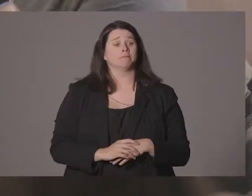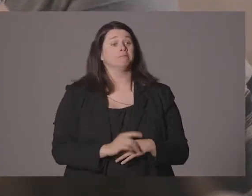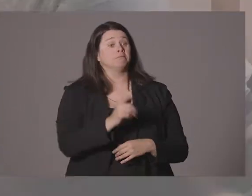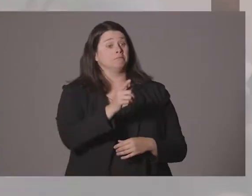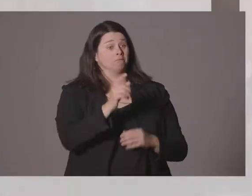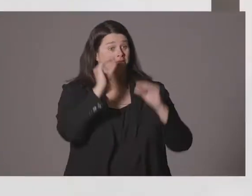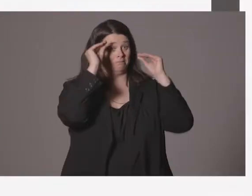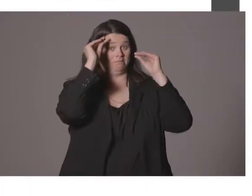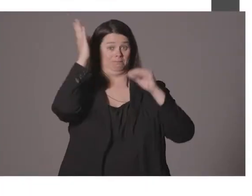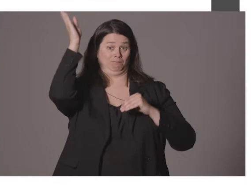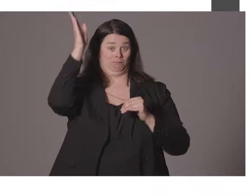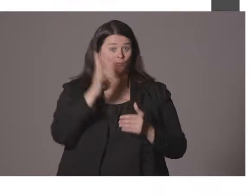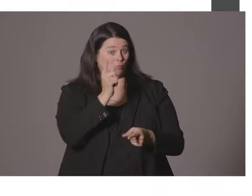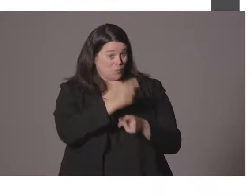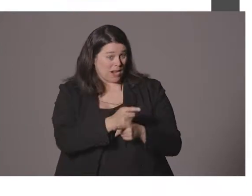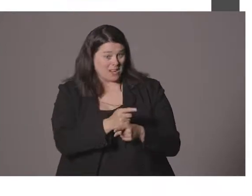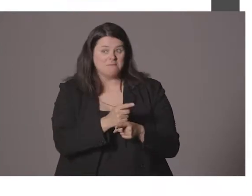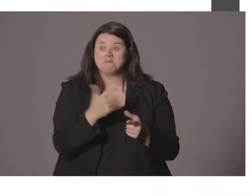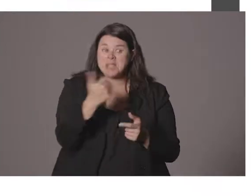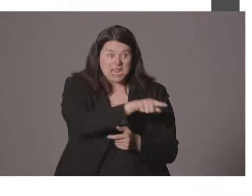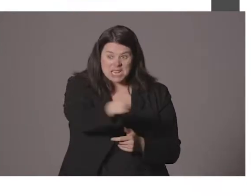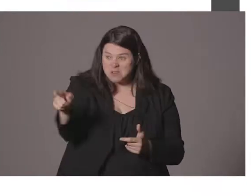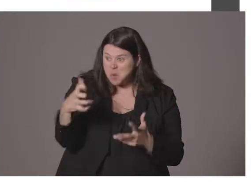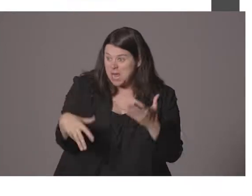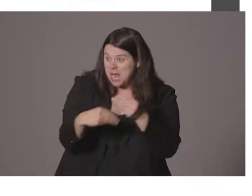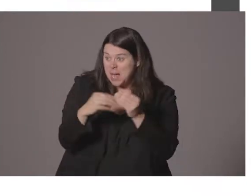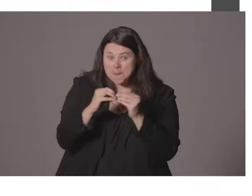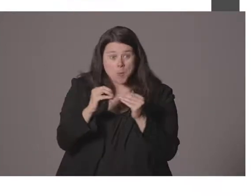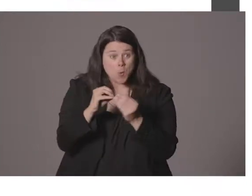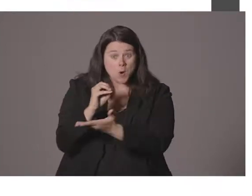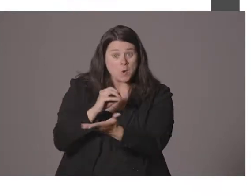further conversation. Right.